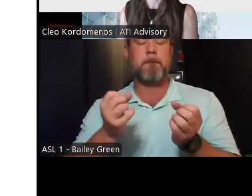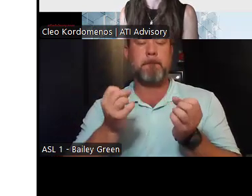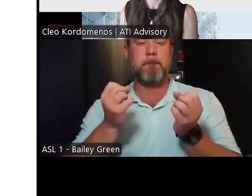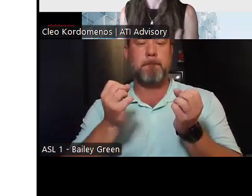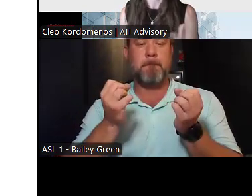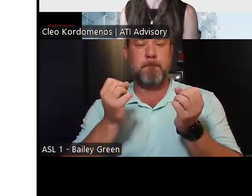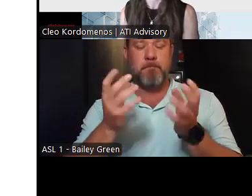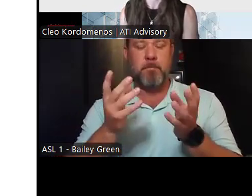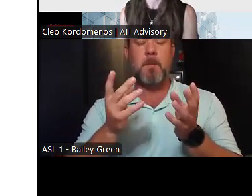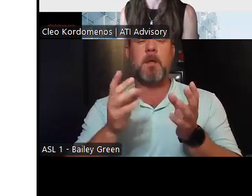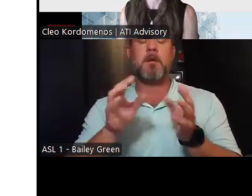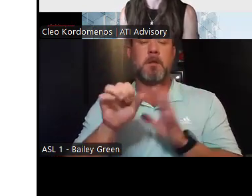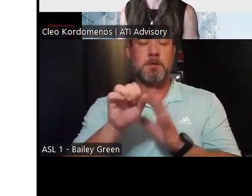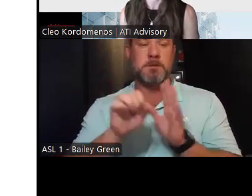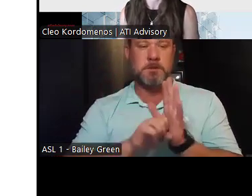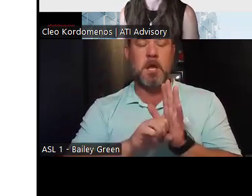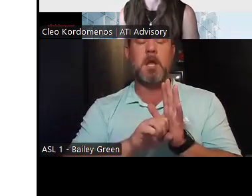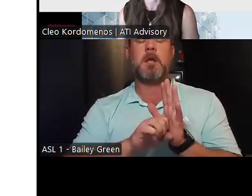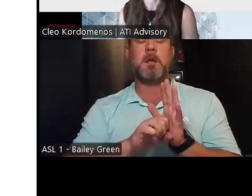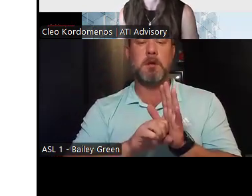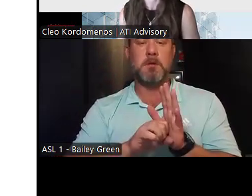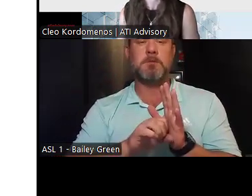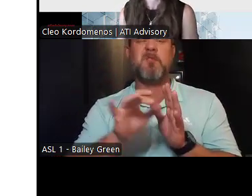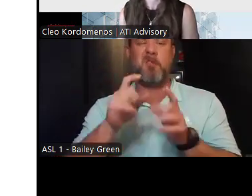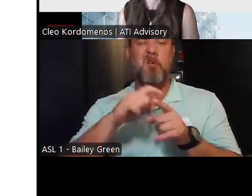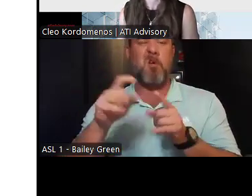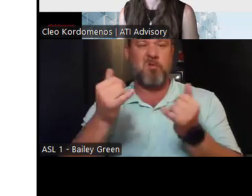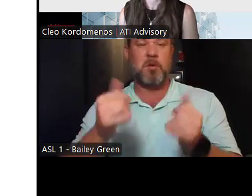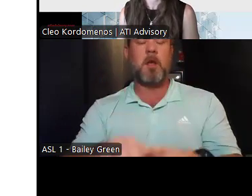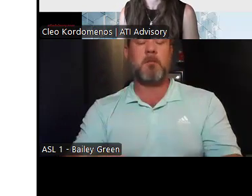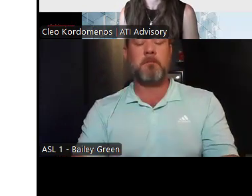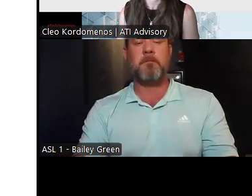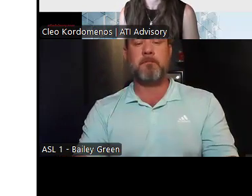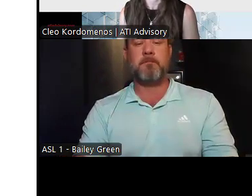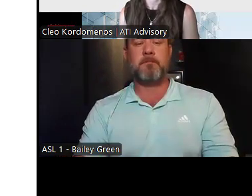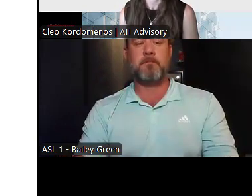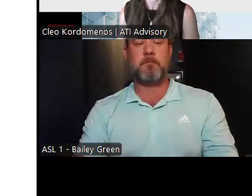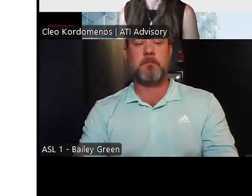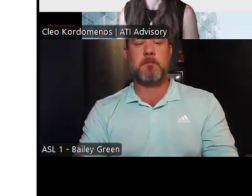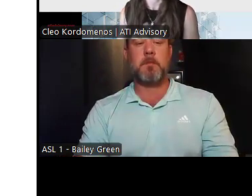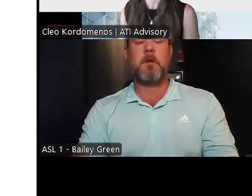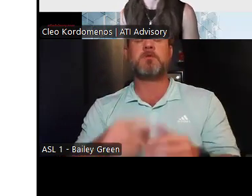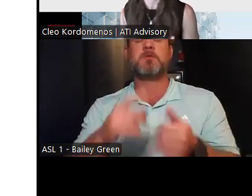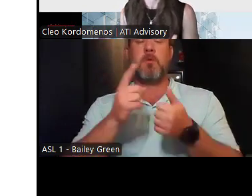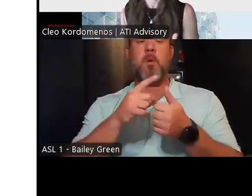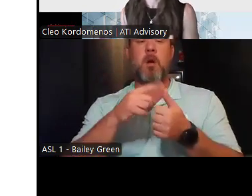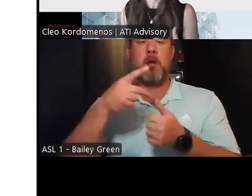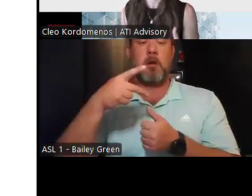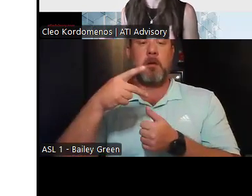are operating the states from, those on the call today. And so one in Pennsylvania, when we're looking